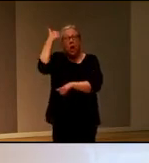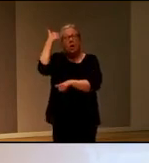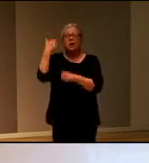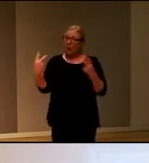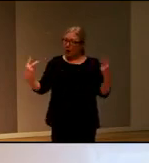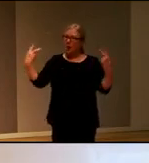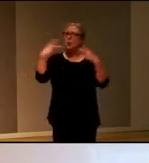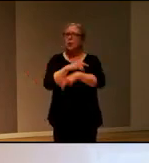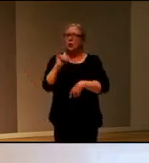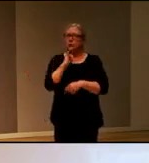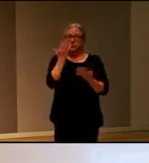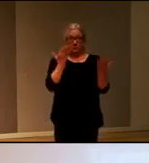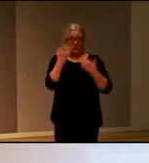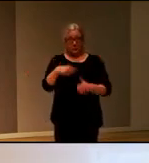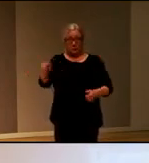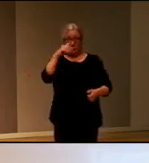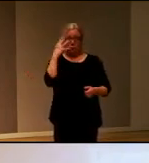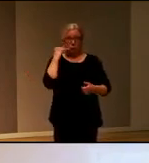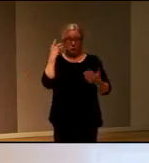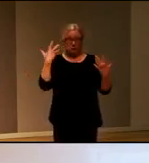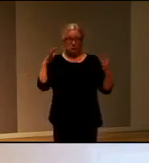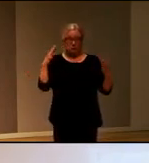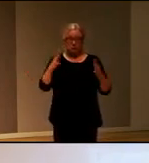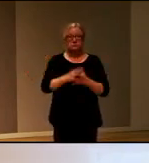have experienced that.